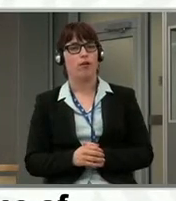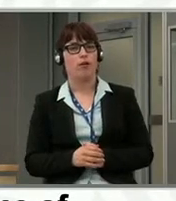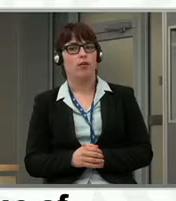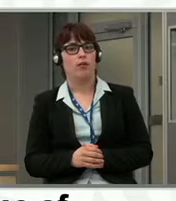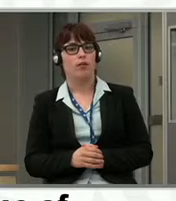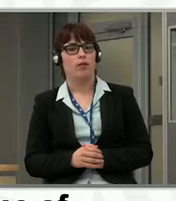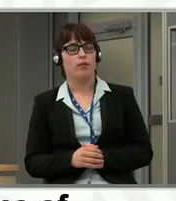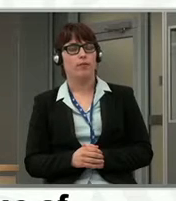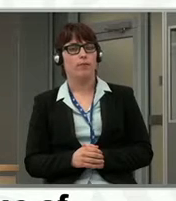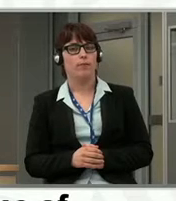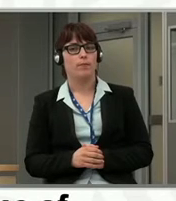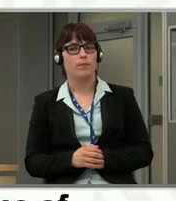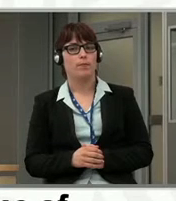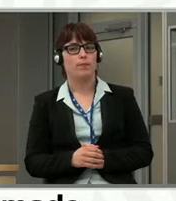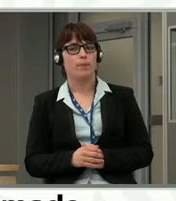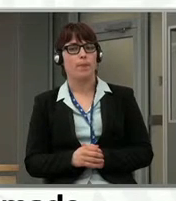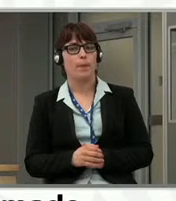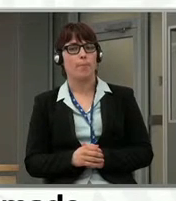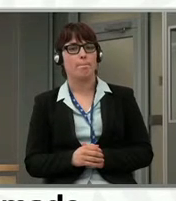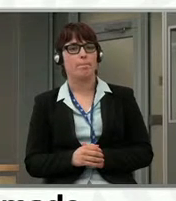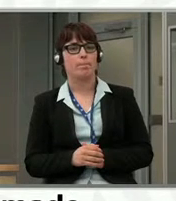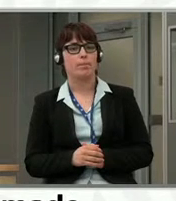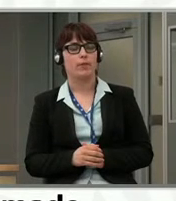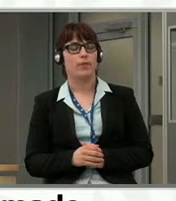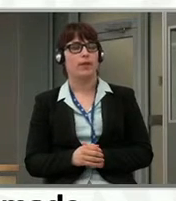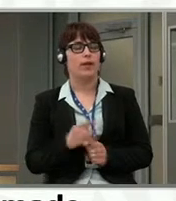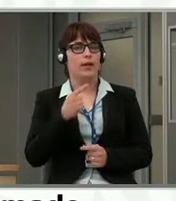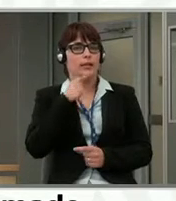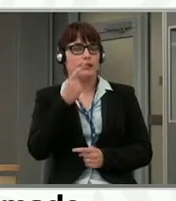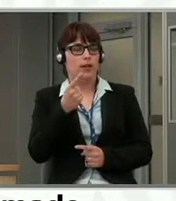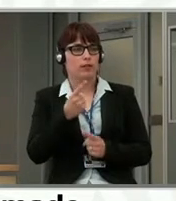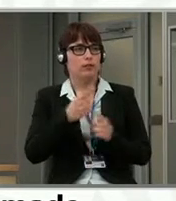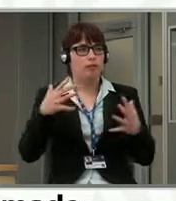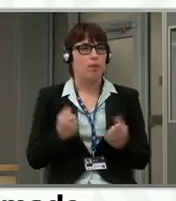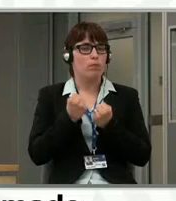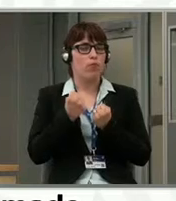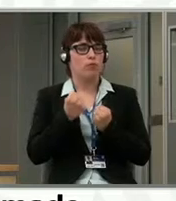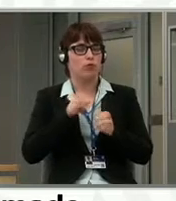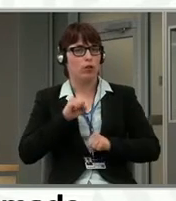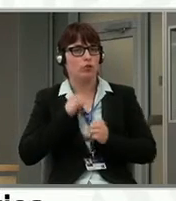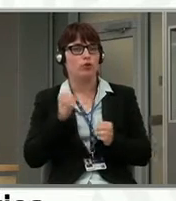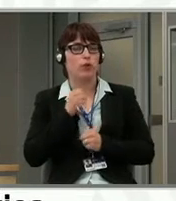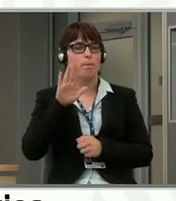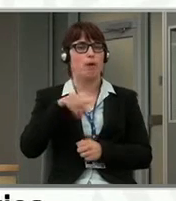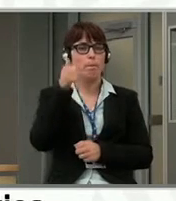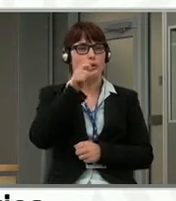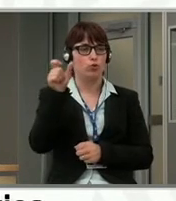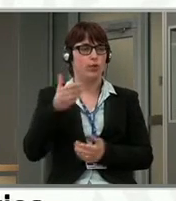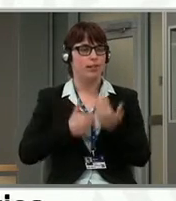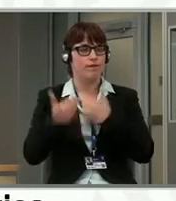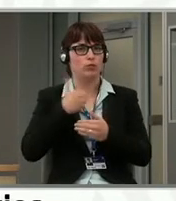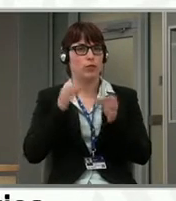commitments made to the rights of persons with disabilities, to the signing and ratifying of the CRPD, have not been